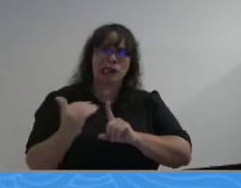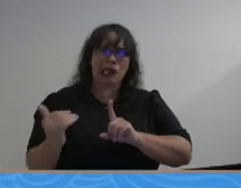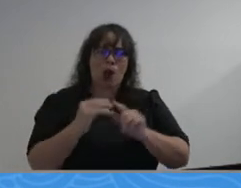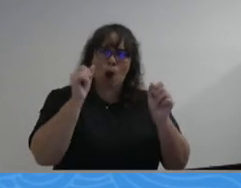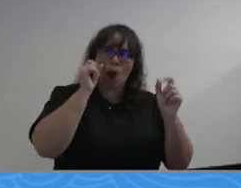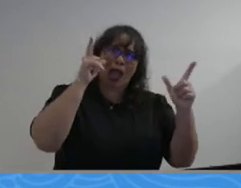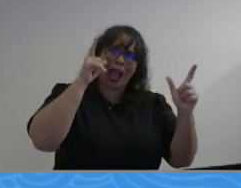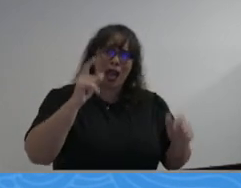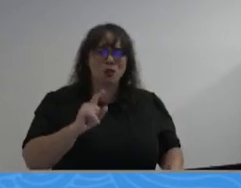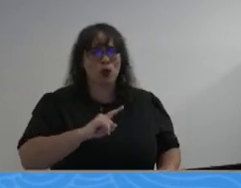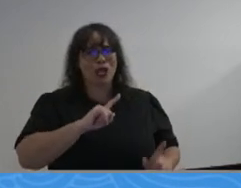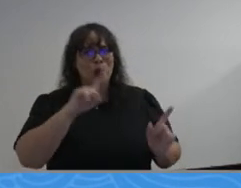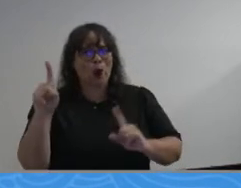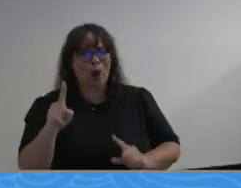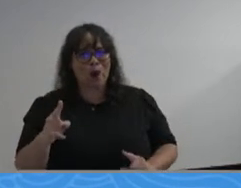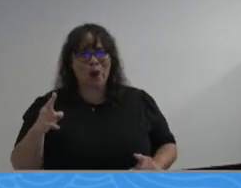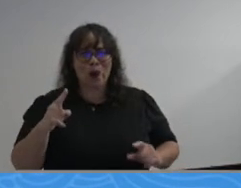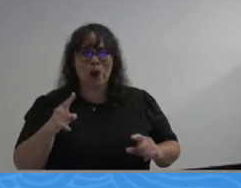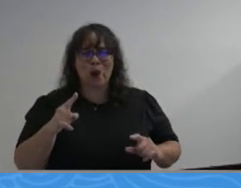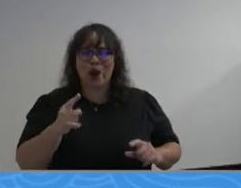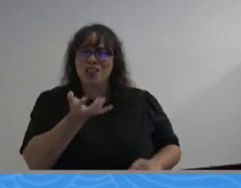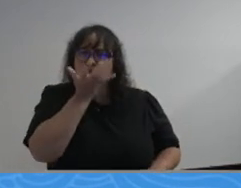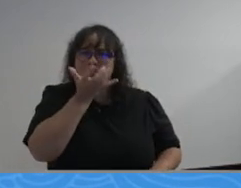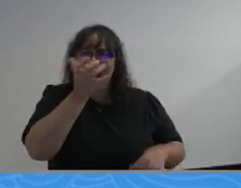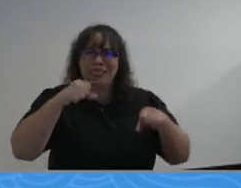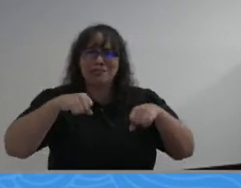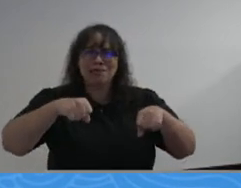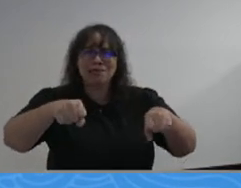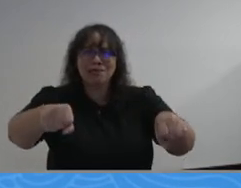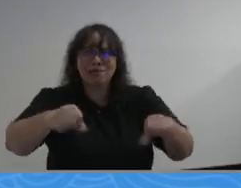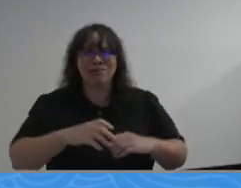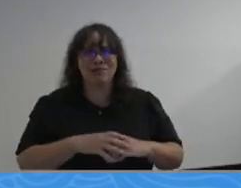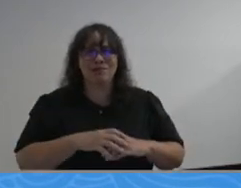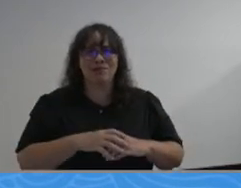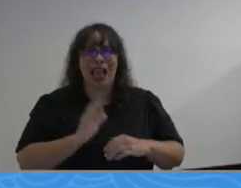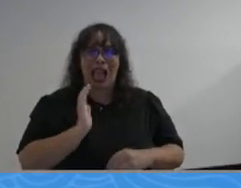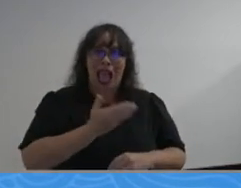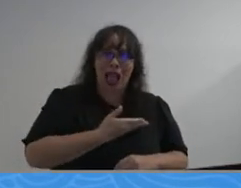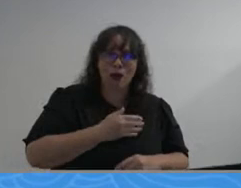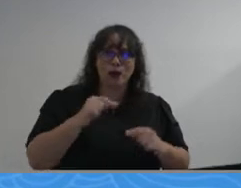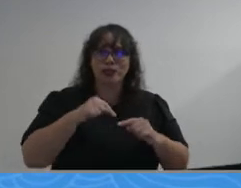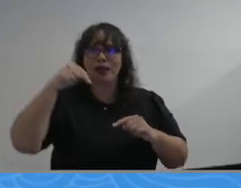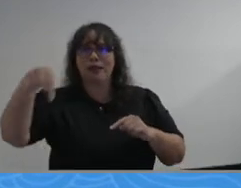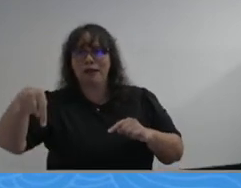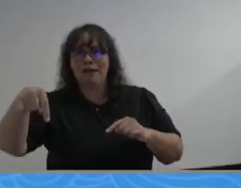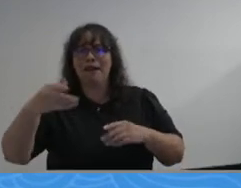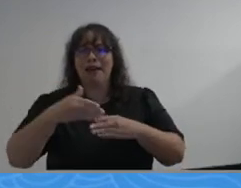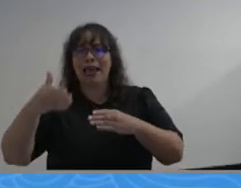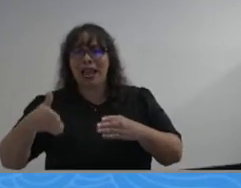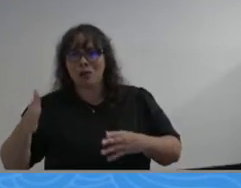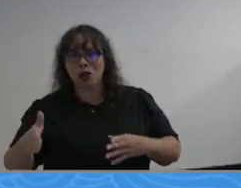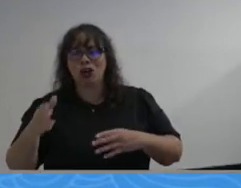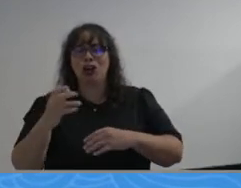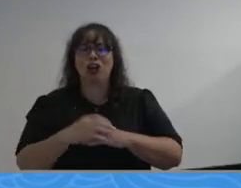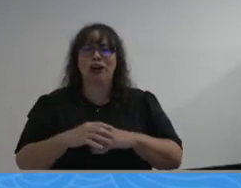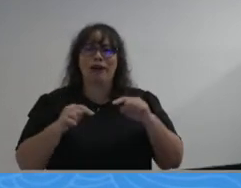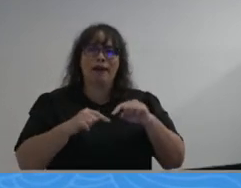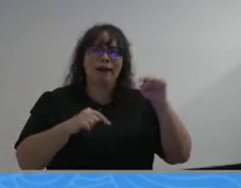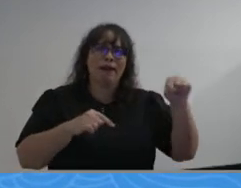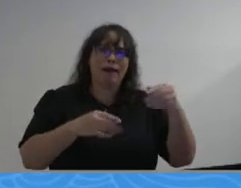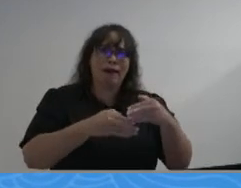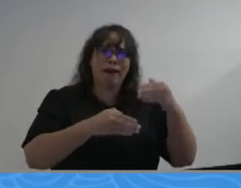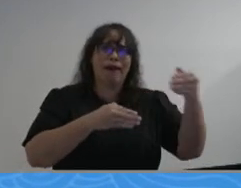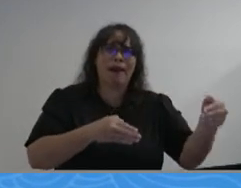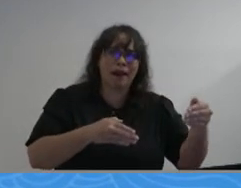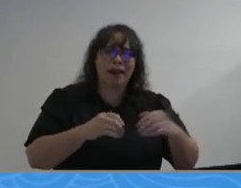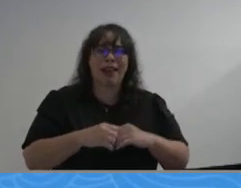and cut grass and go cut Mrs. Brown's grass and go cut Mr. Williams grass, and we had